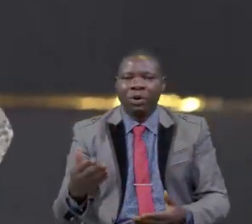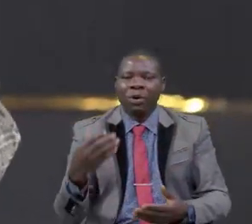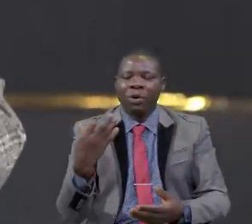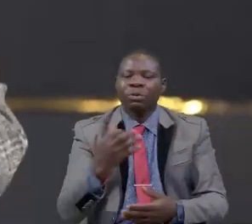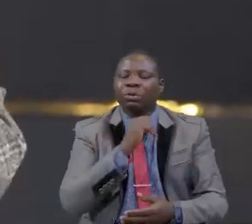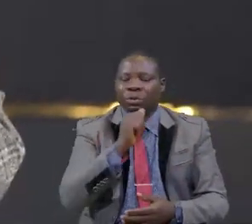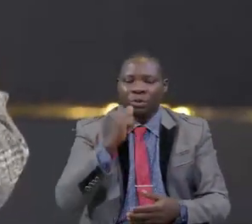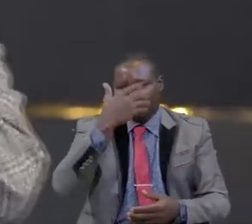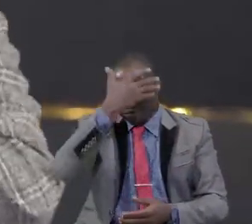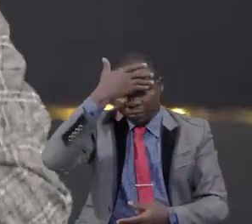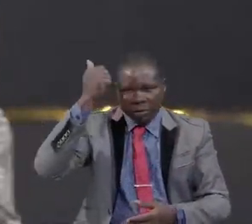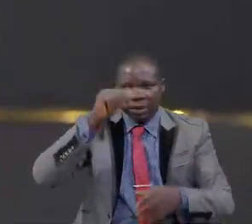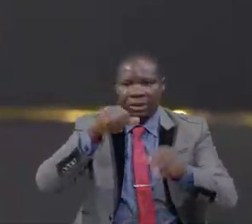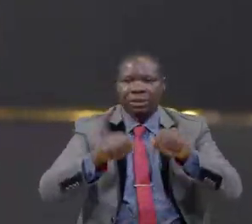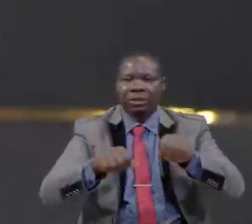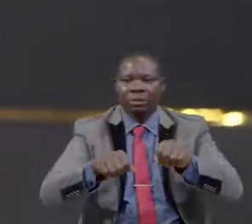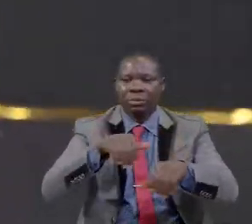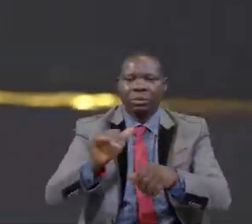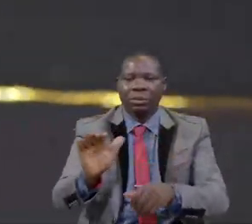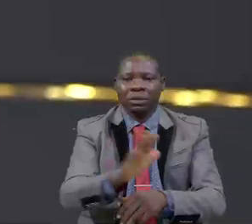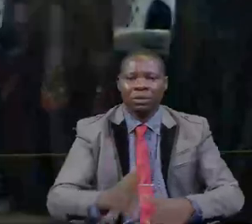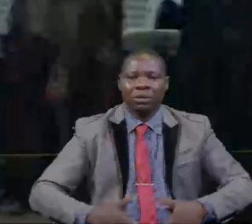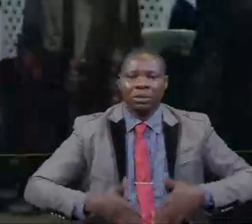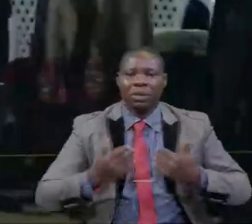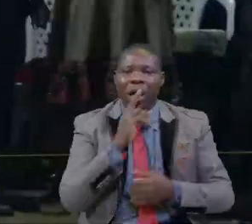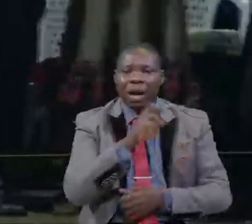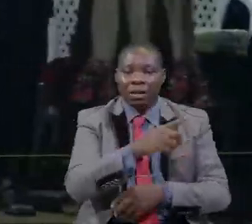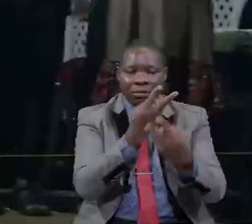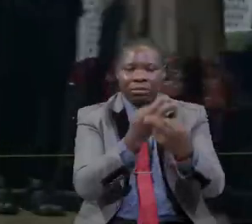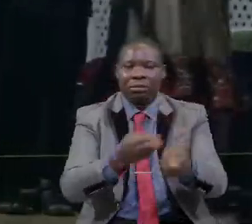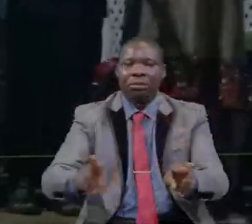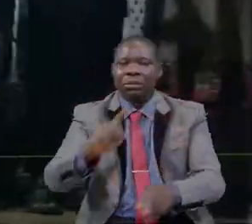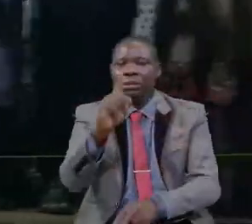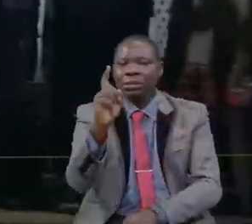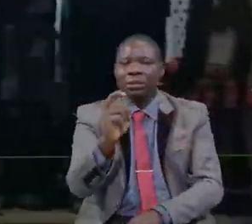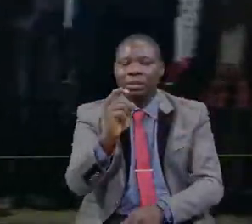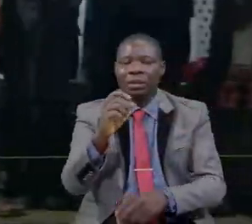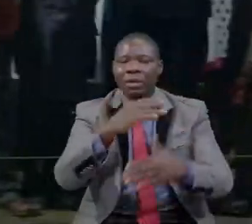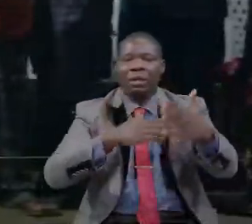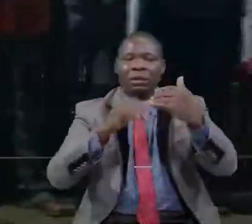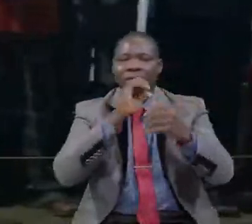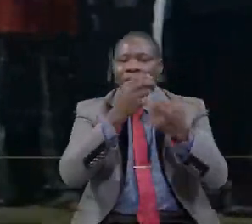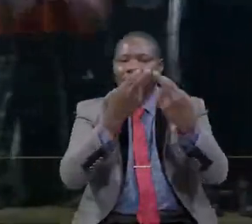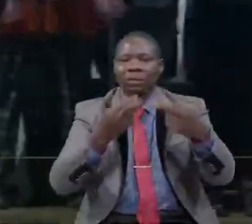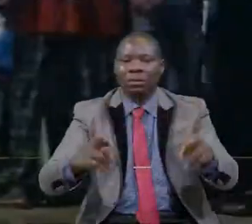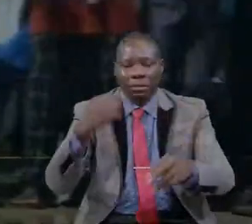unforgettable. Are you ready? Heaven is ready for you.